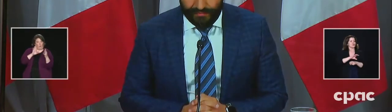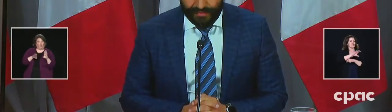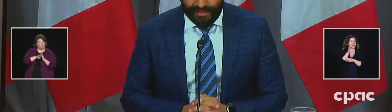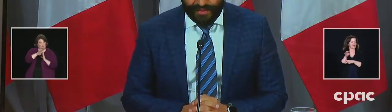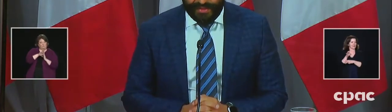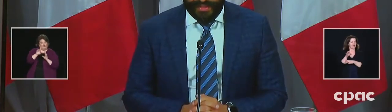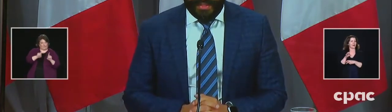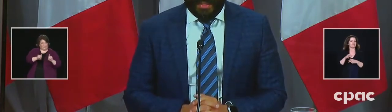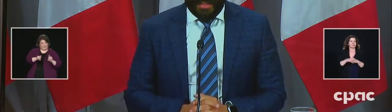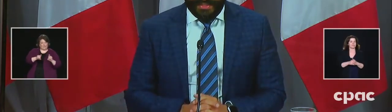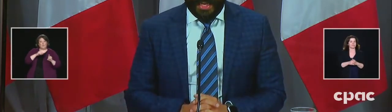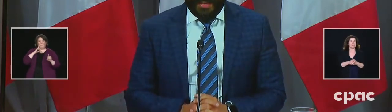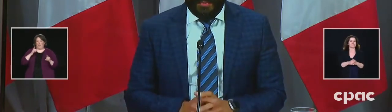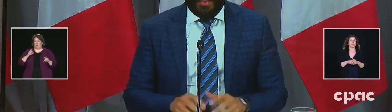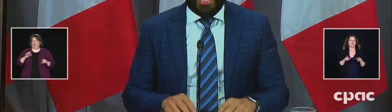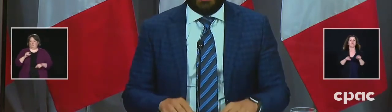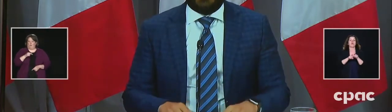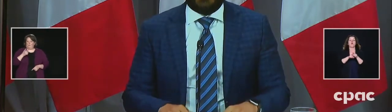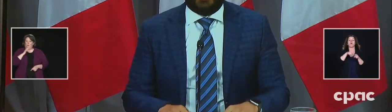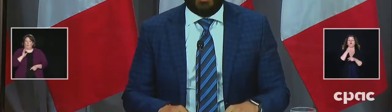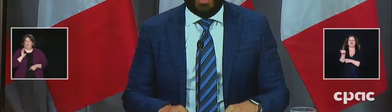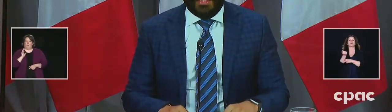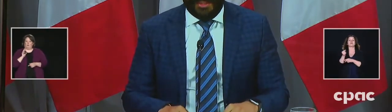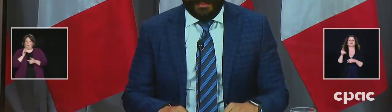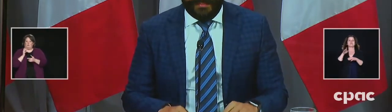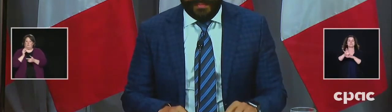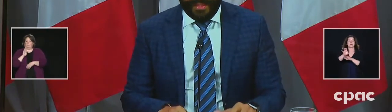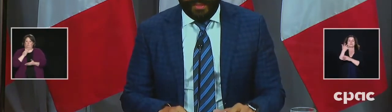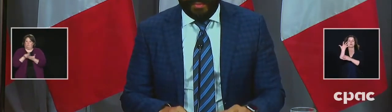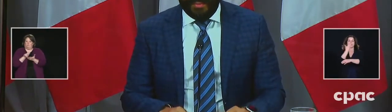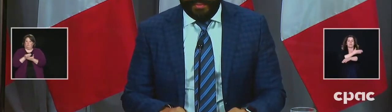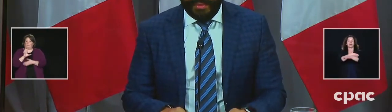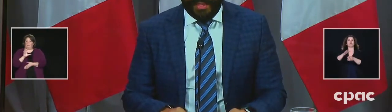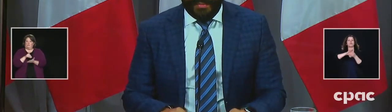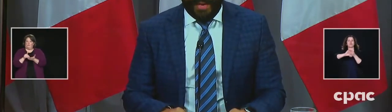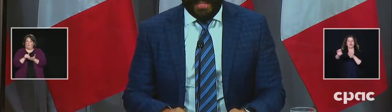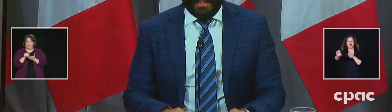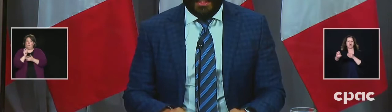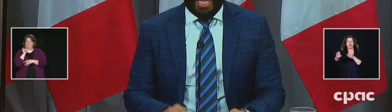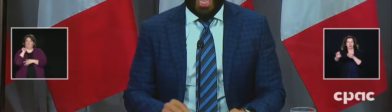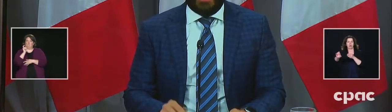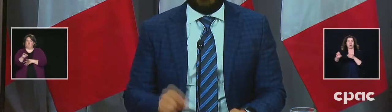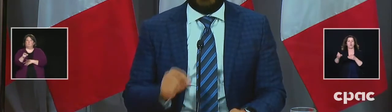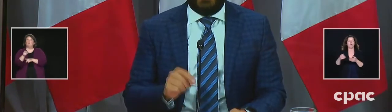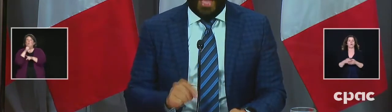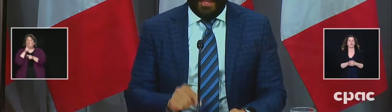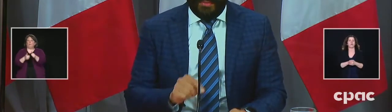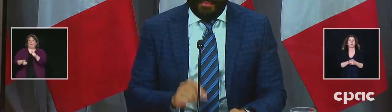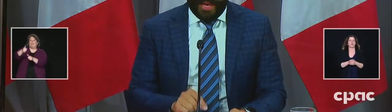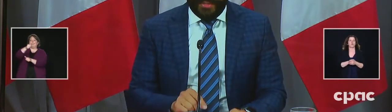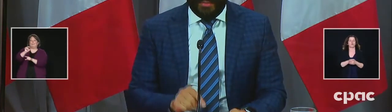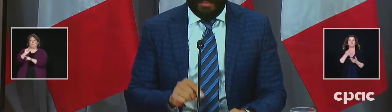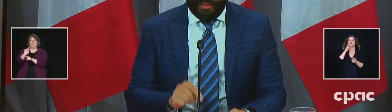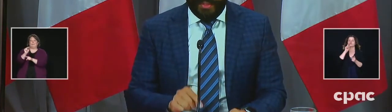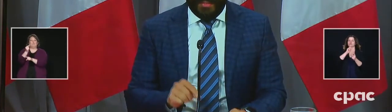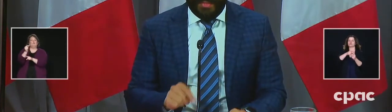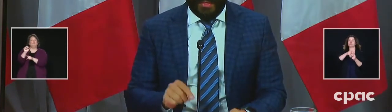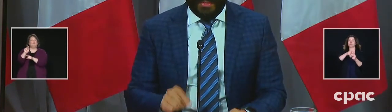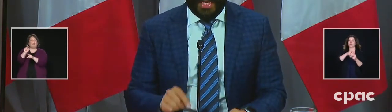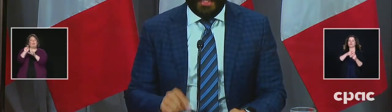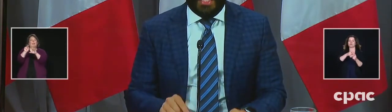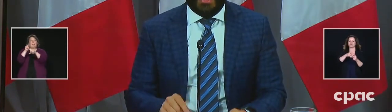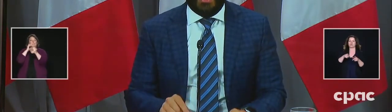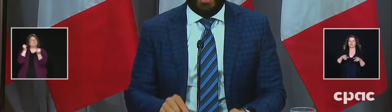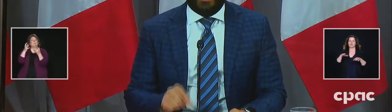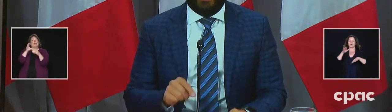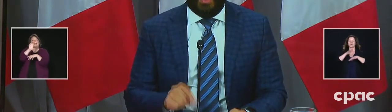million, this time through the NGEN Supercluster, which will boost our capacity to actually manufacture point-of-care